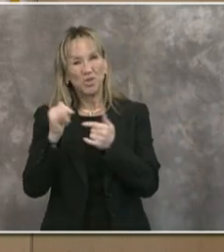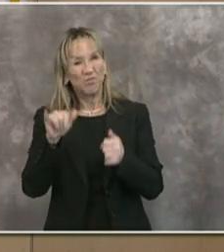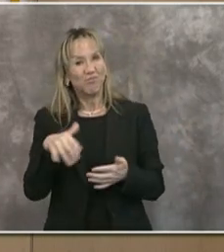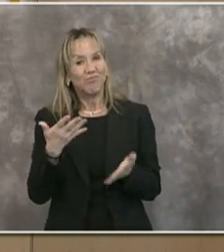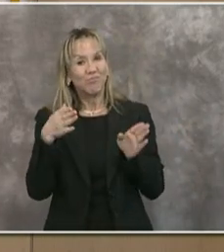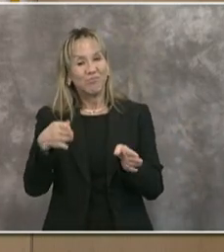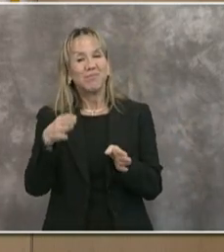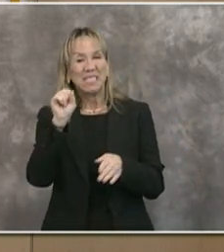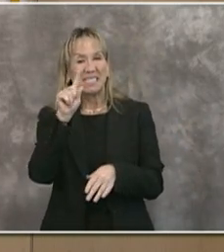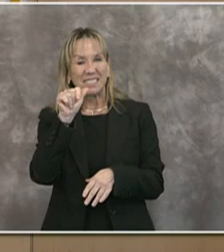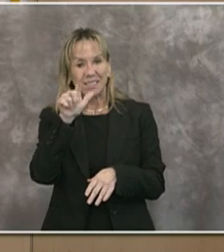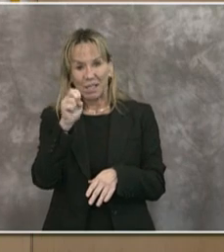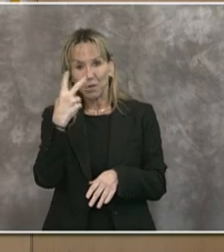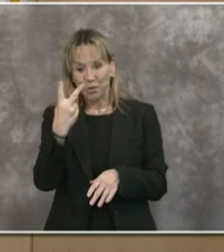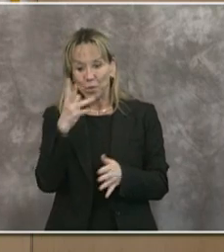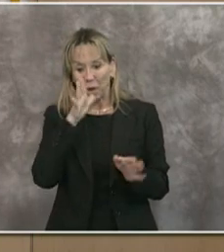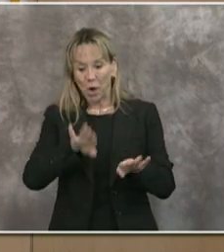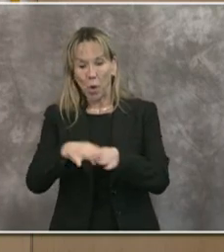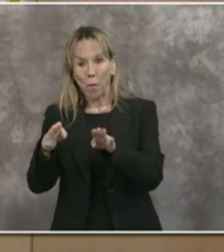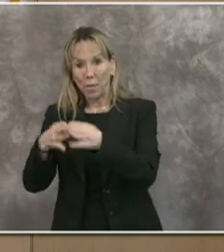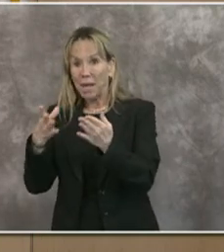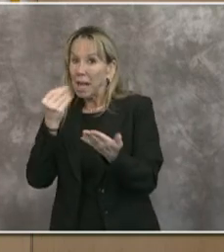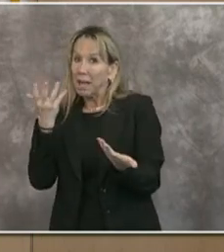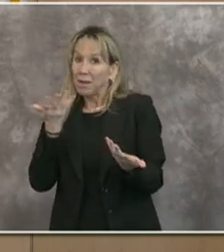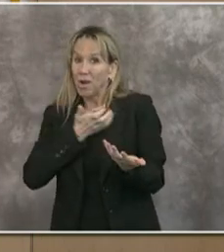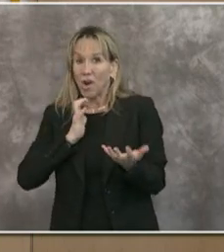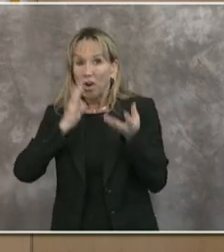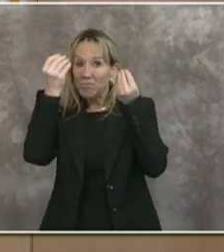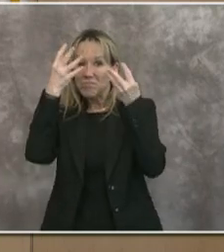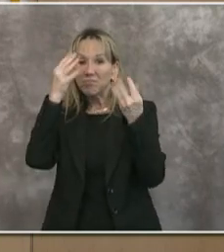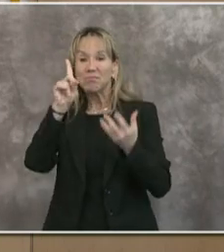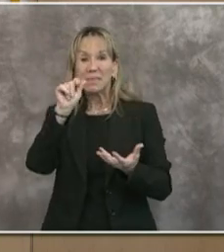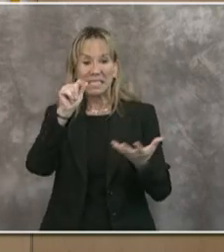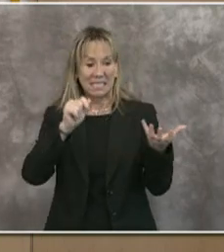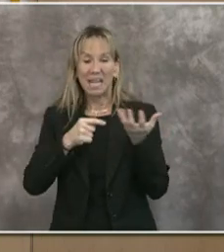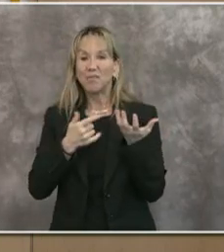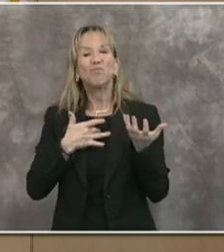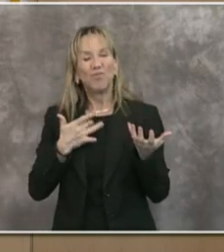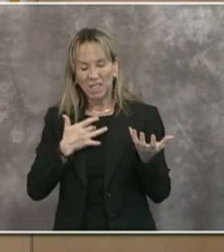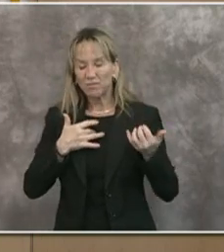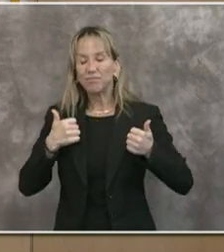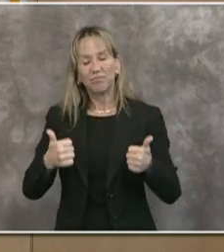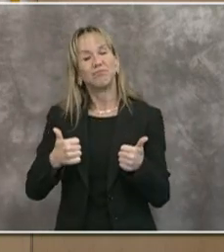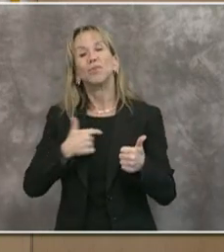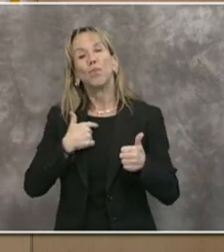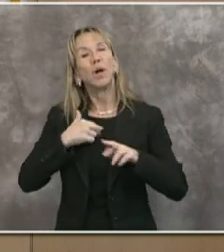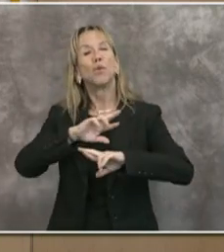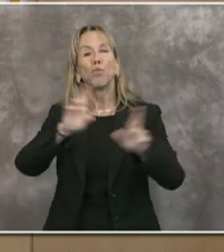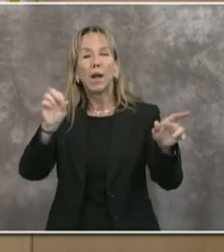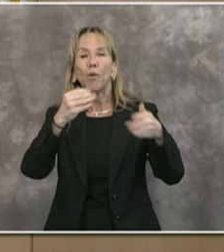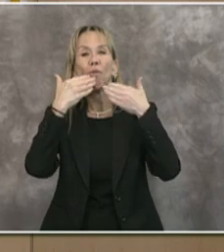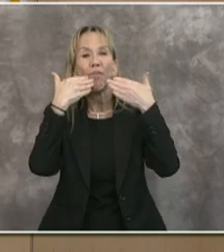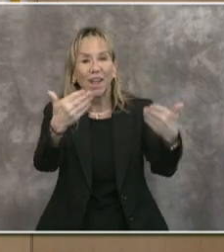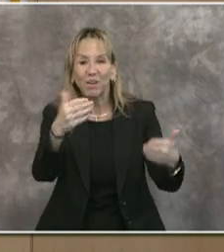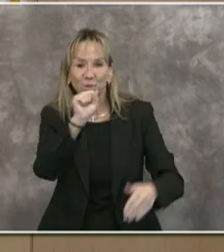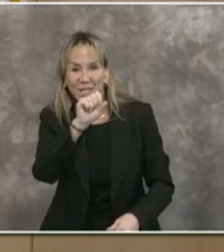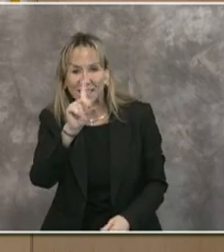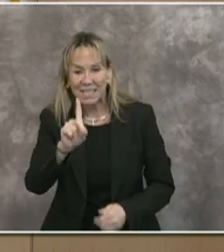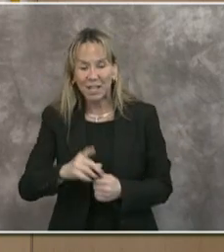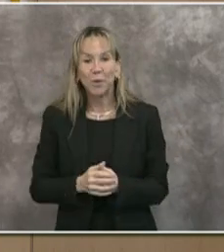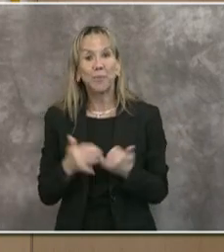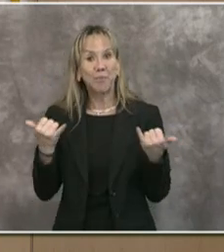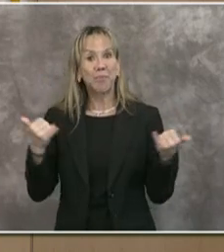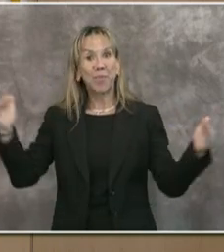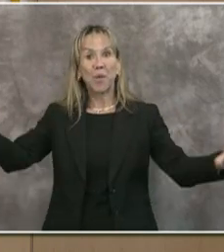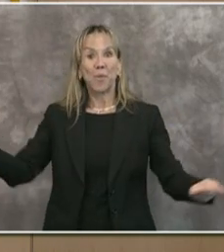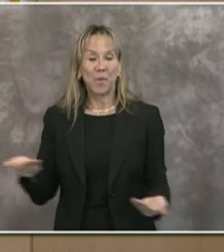to reopen. And based on available data, we feel we are ready. So thank you, San Diego. Now please